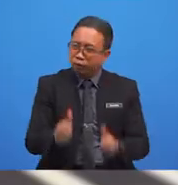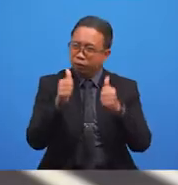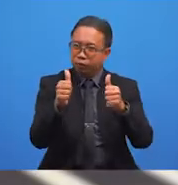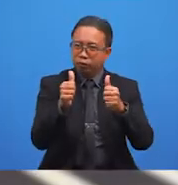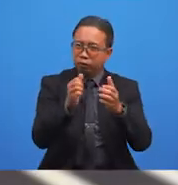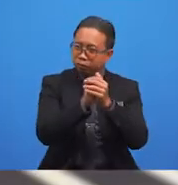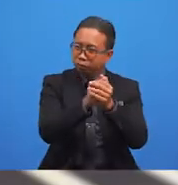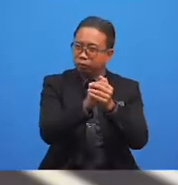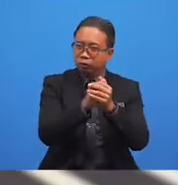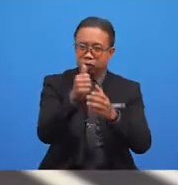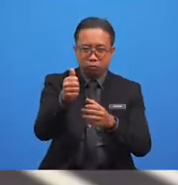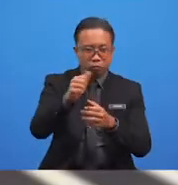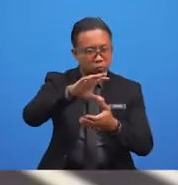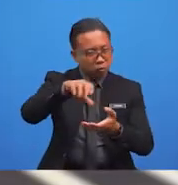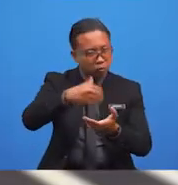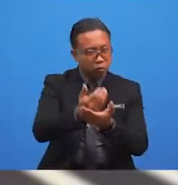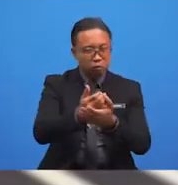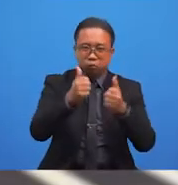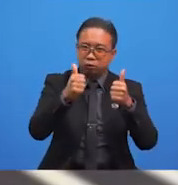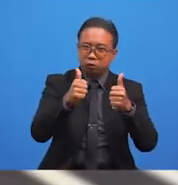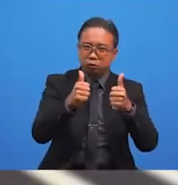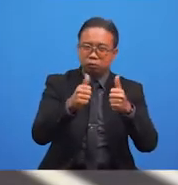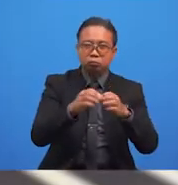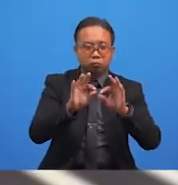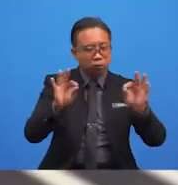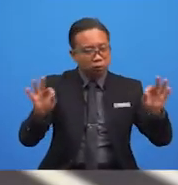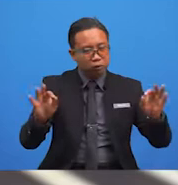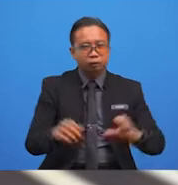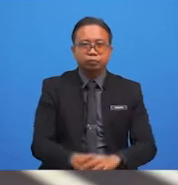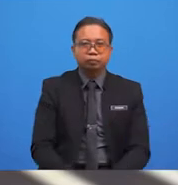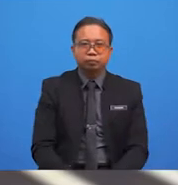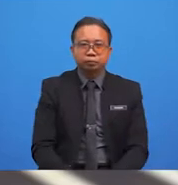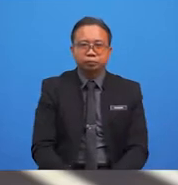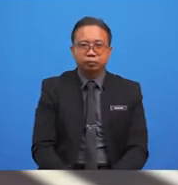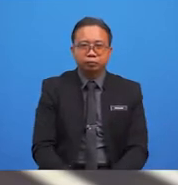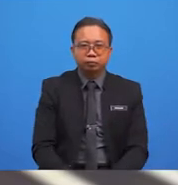Well done! You have done a good job in forming the sentences.